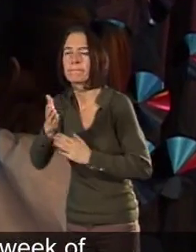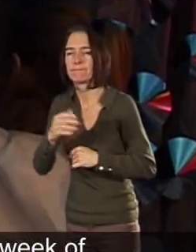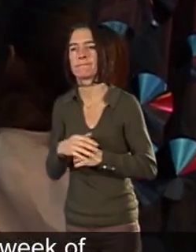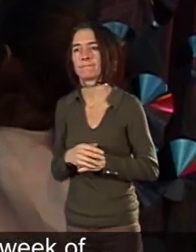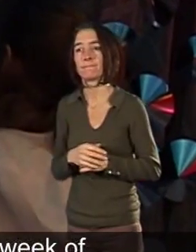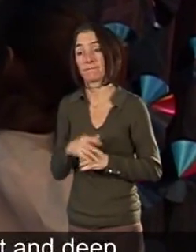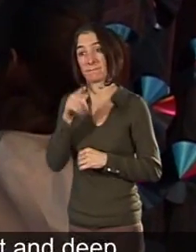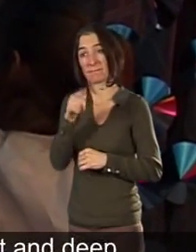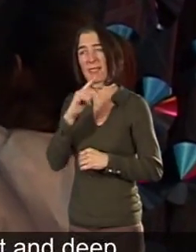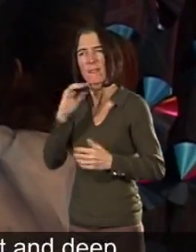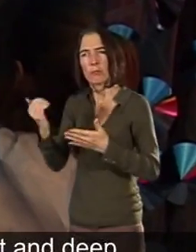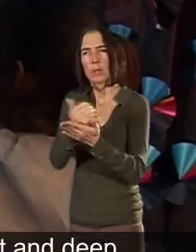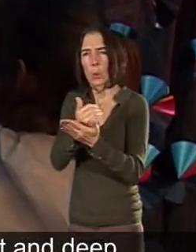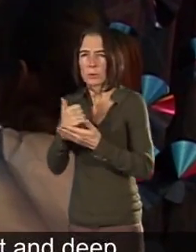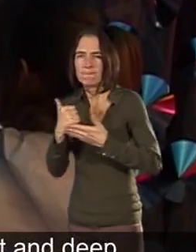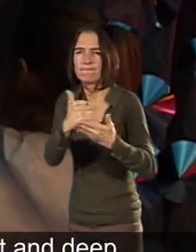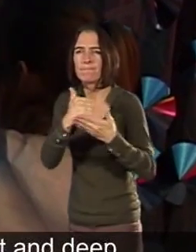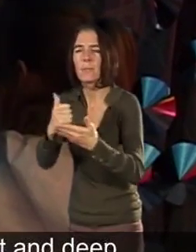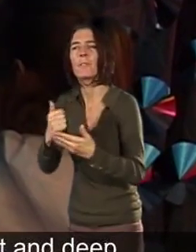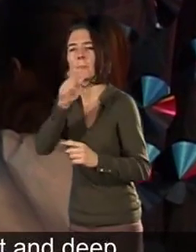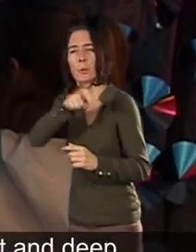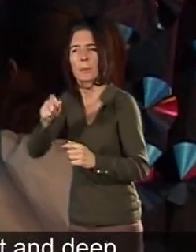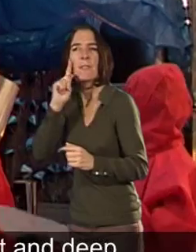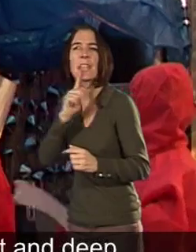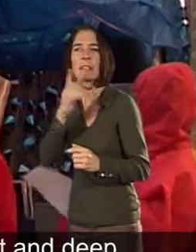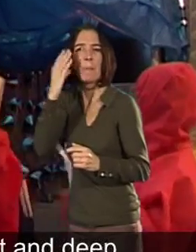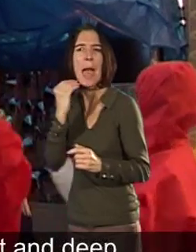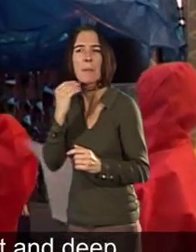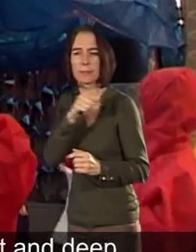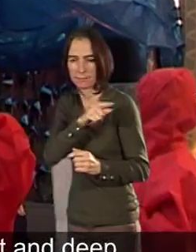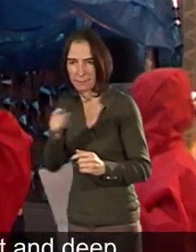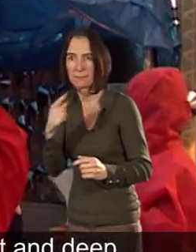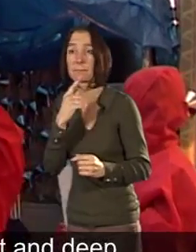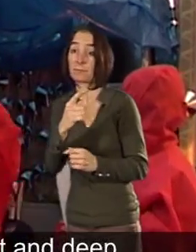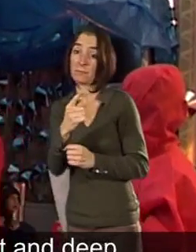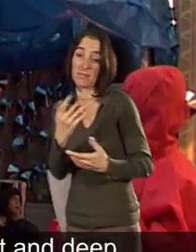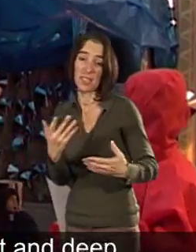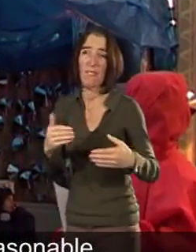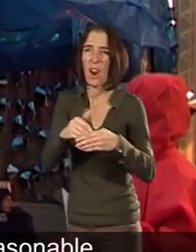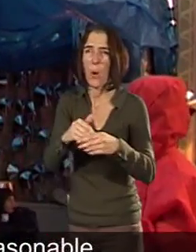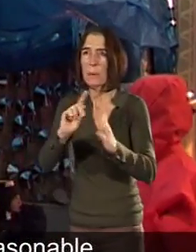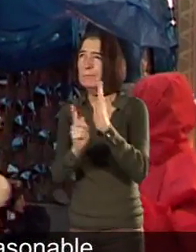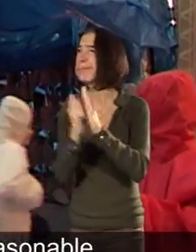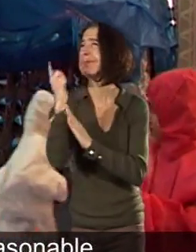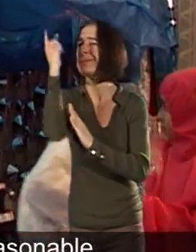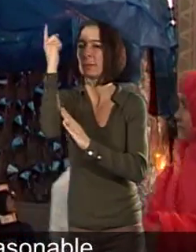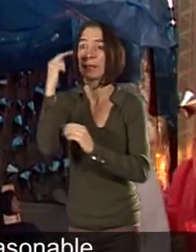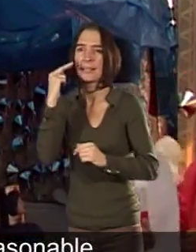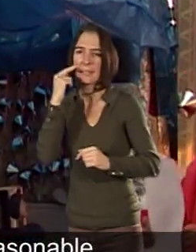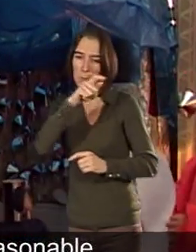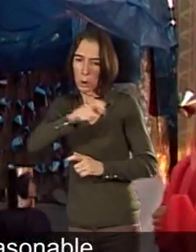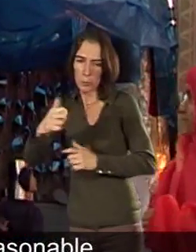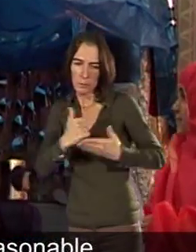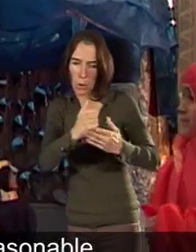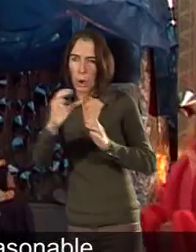Cottingley has resource provision for pupils with a hearing impairment, and deep in space, just like in class, deaf pupils are supported by